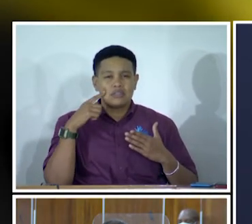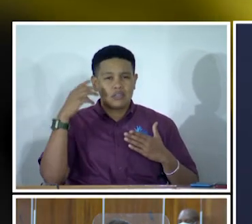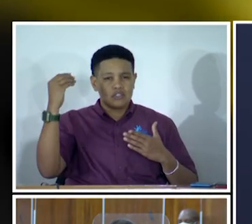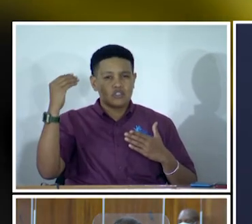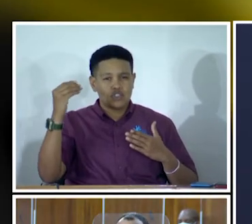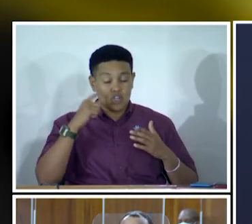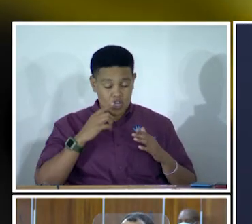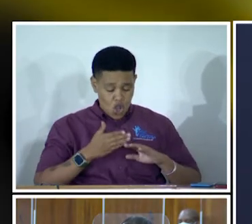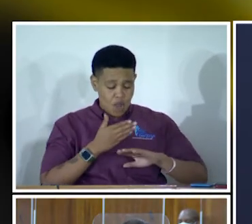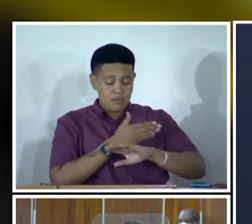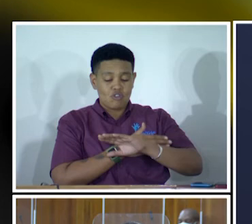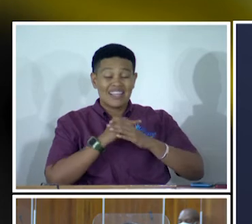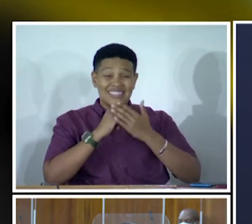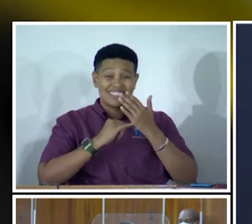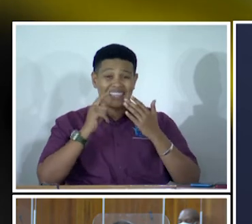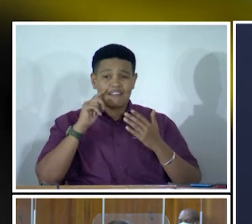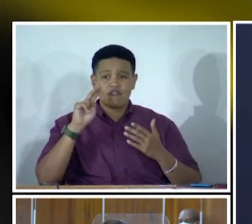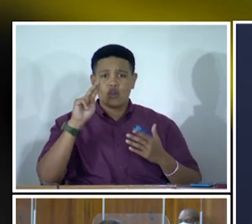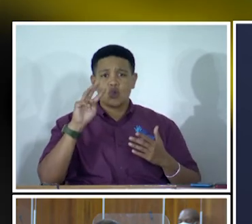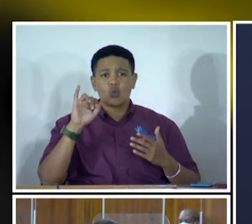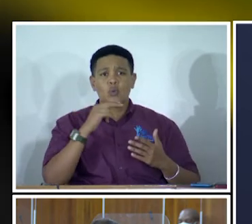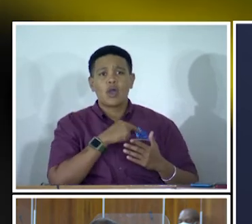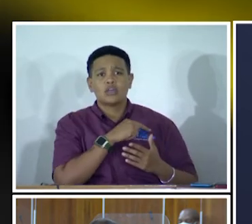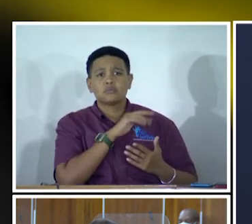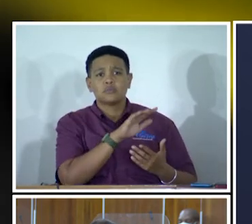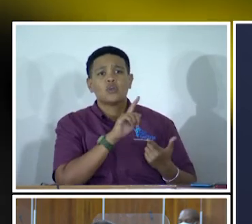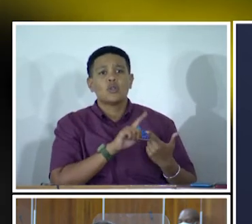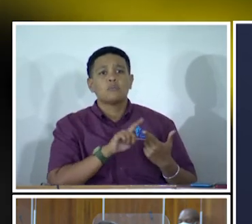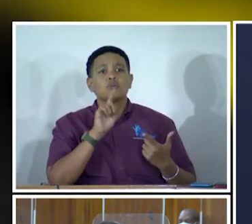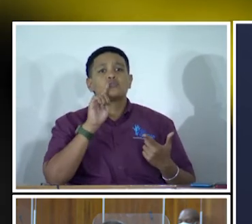upgrade designs for the University Hospital of the West Indies and